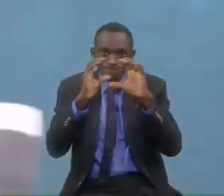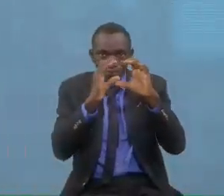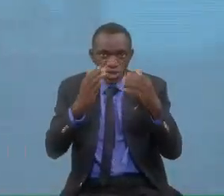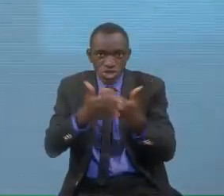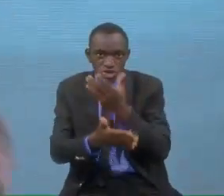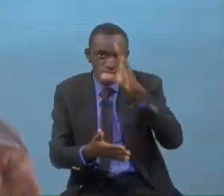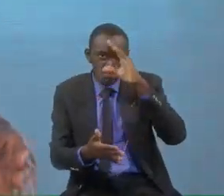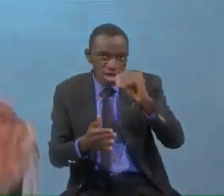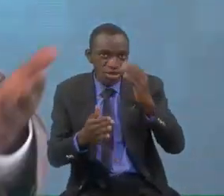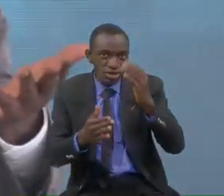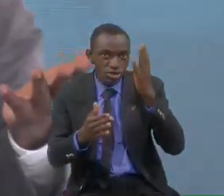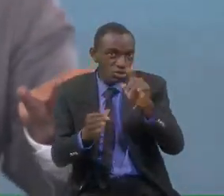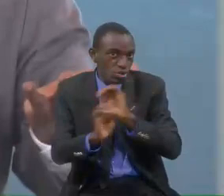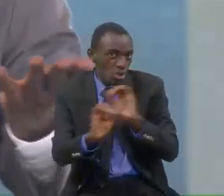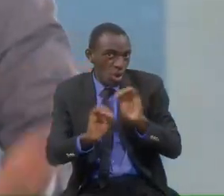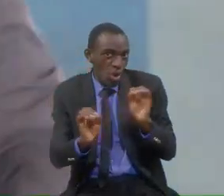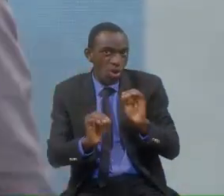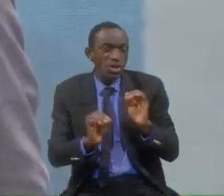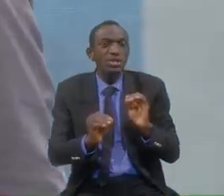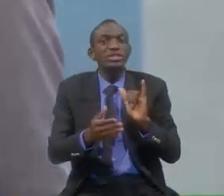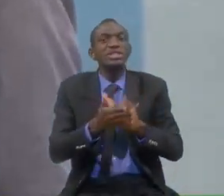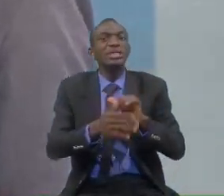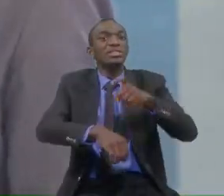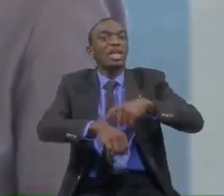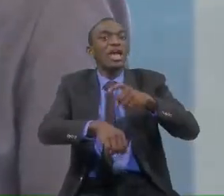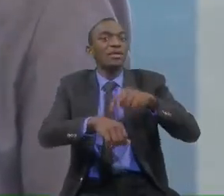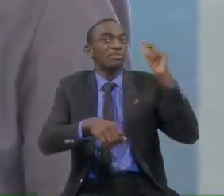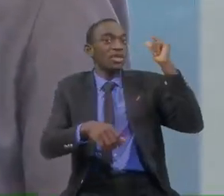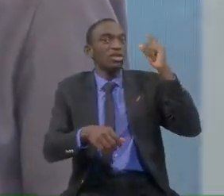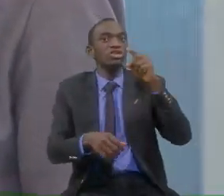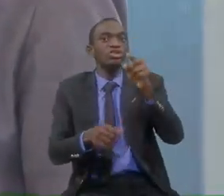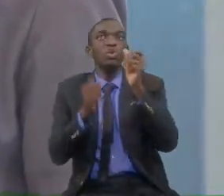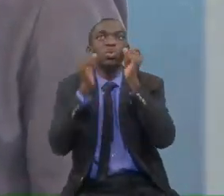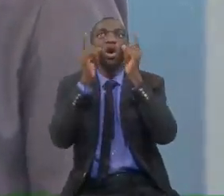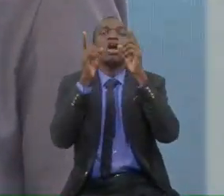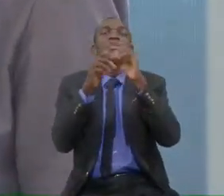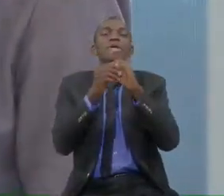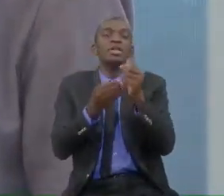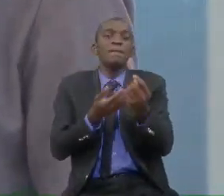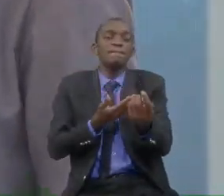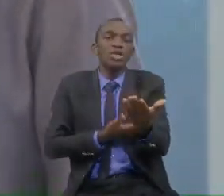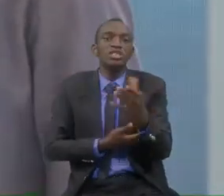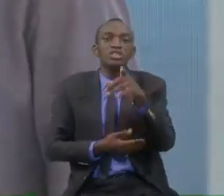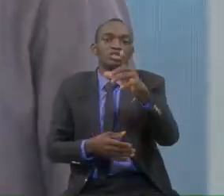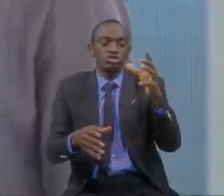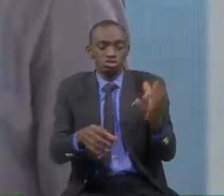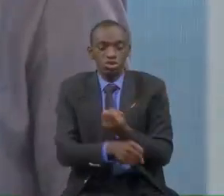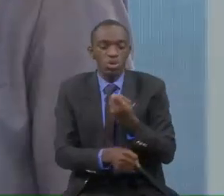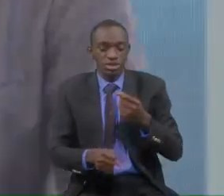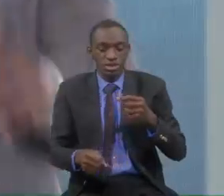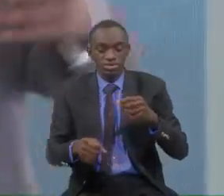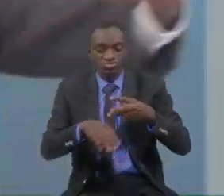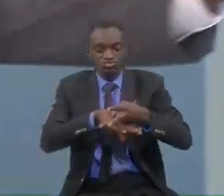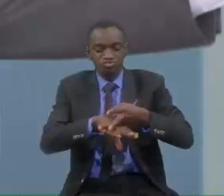that came, you woke up in the morning and you took your long chewing stick and you put it in